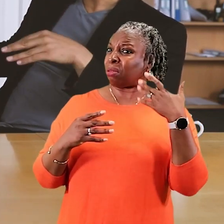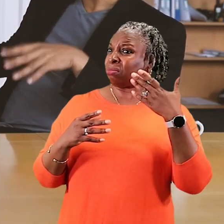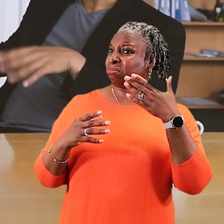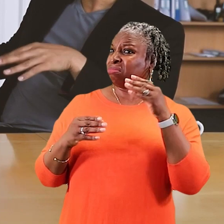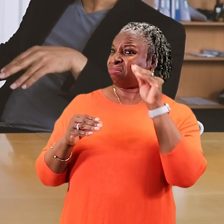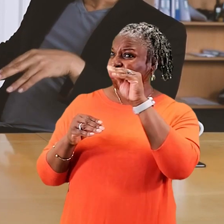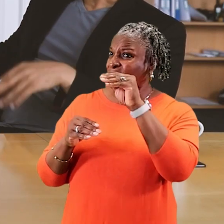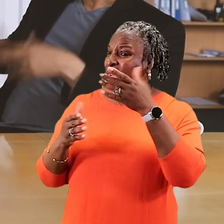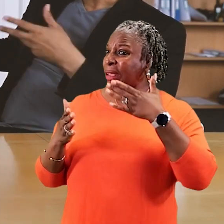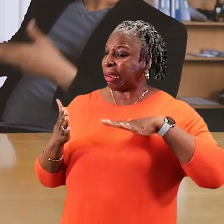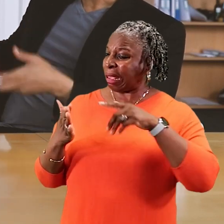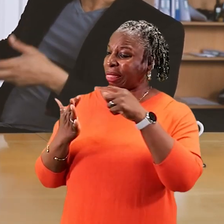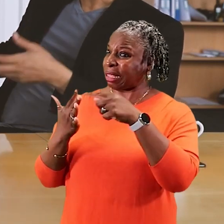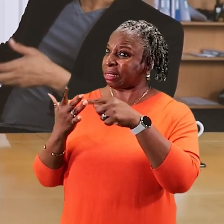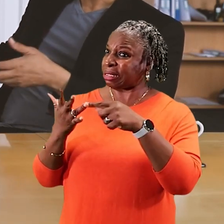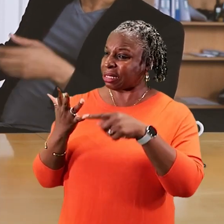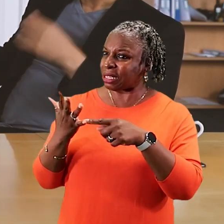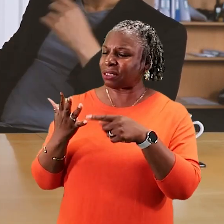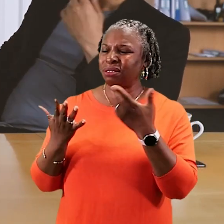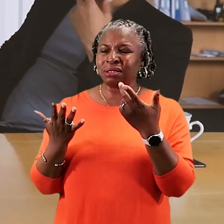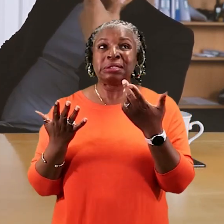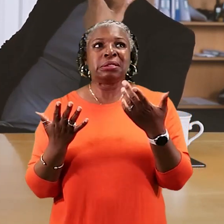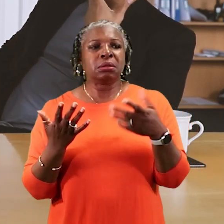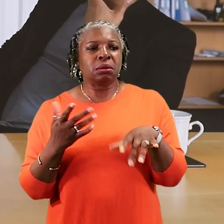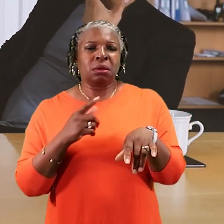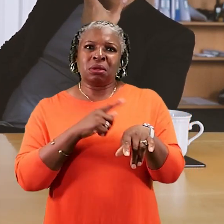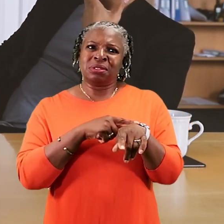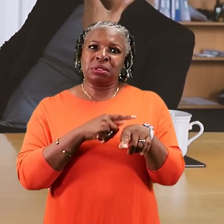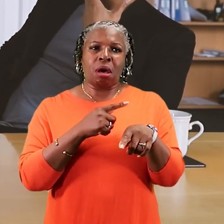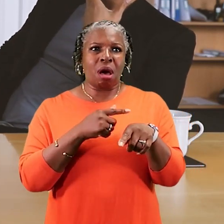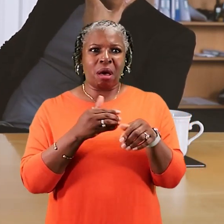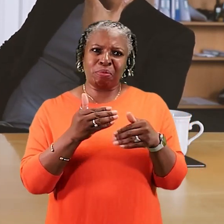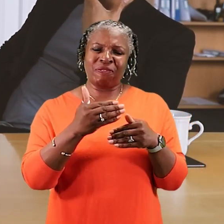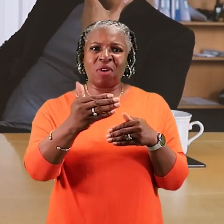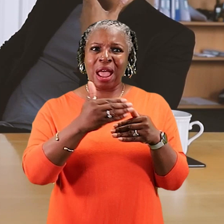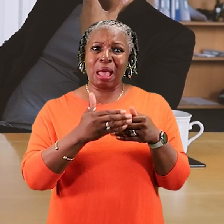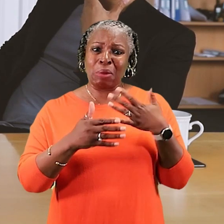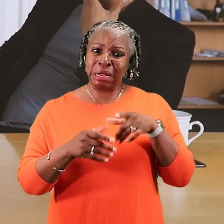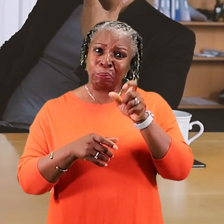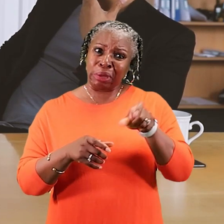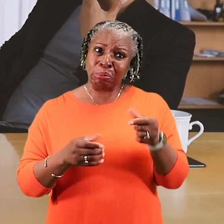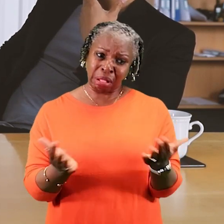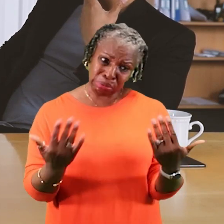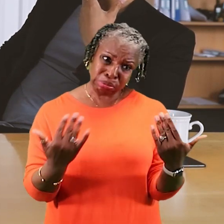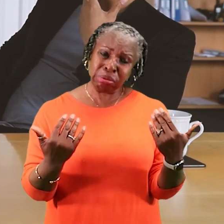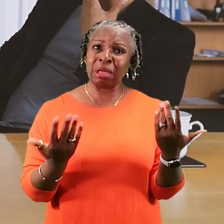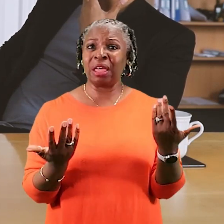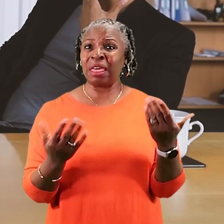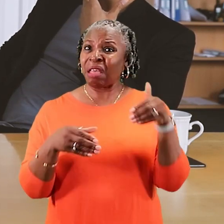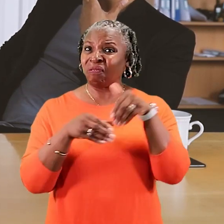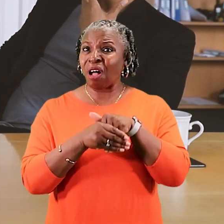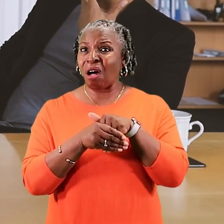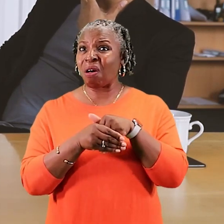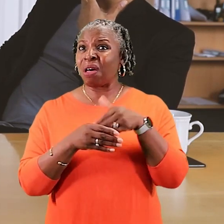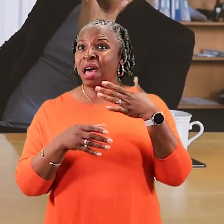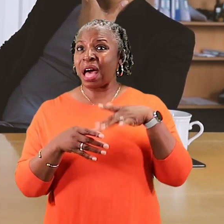on your shoulders. How do you respond to that? Well, it's time bound as well. So I need everyone to step up. You know,